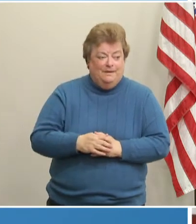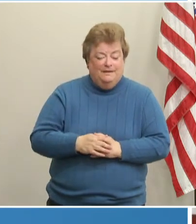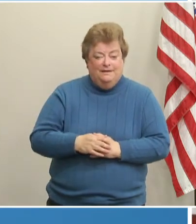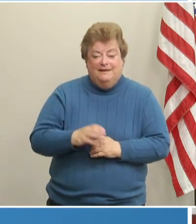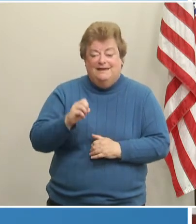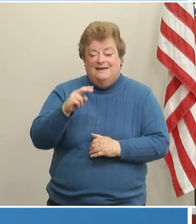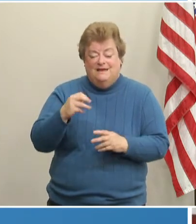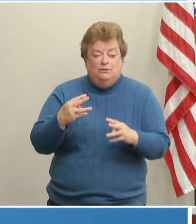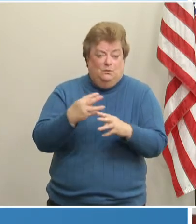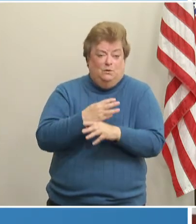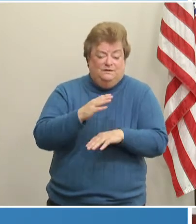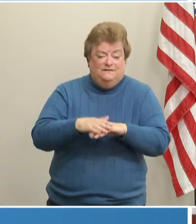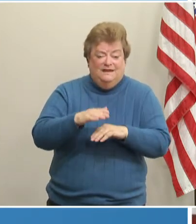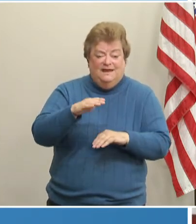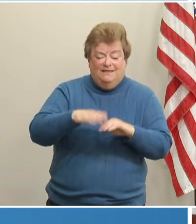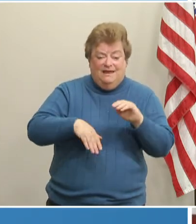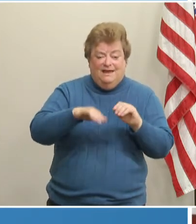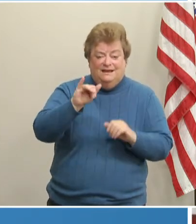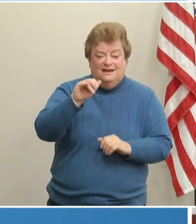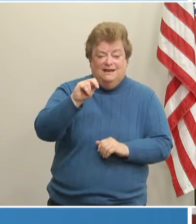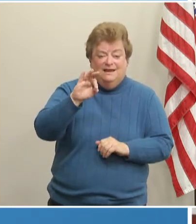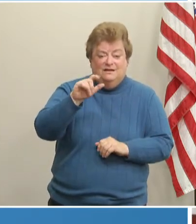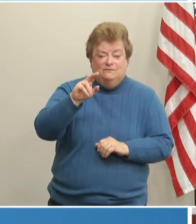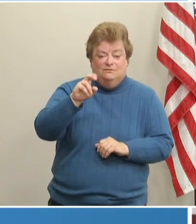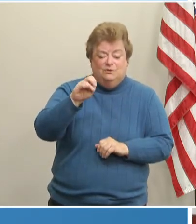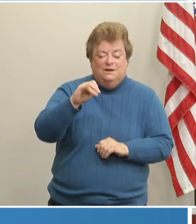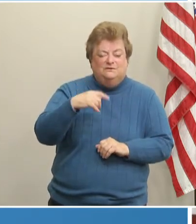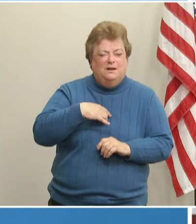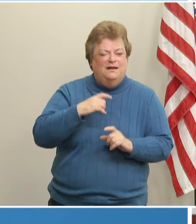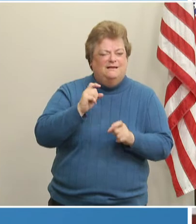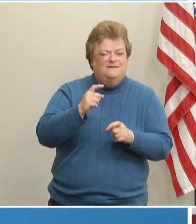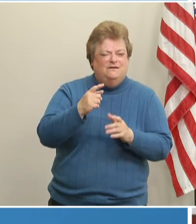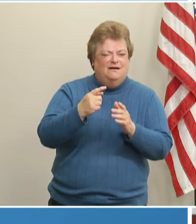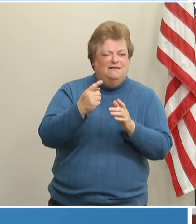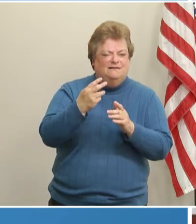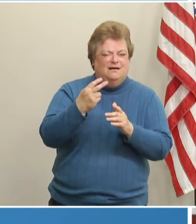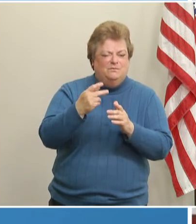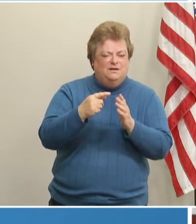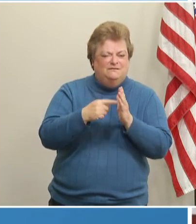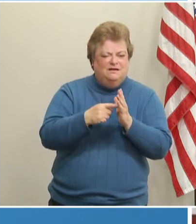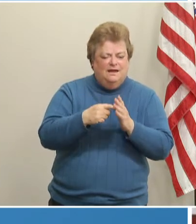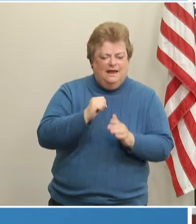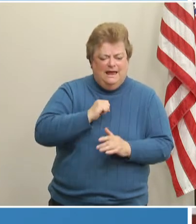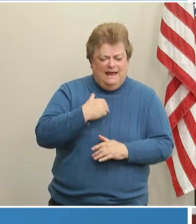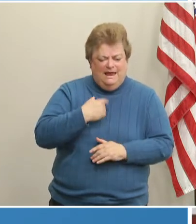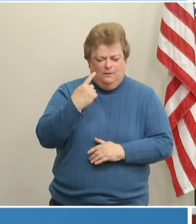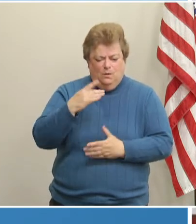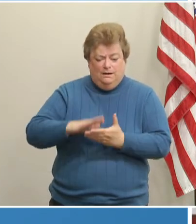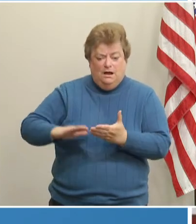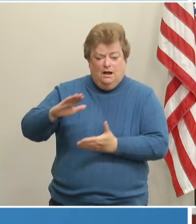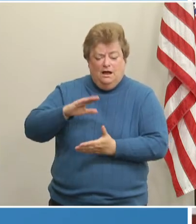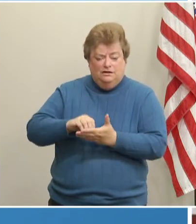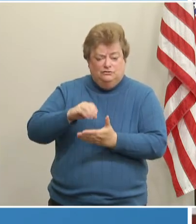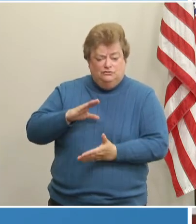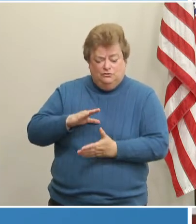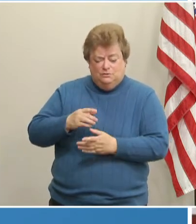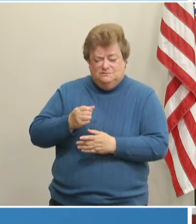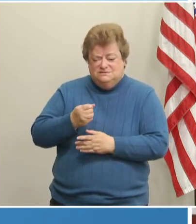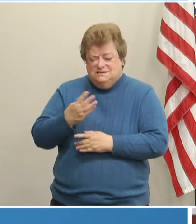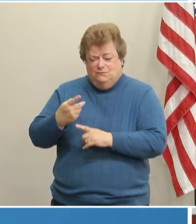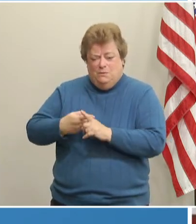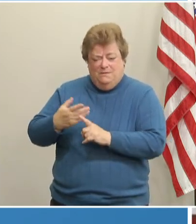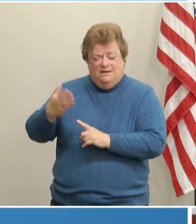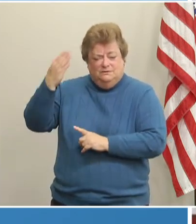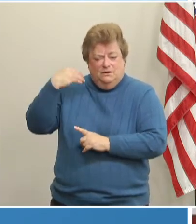that. And I'll give it a couple examples. I had a college student, this is several months ago